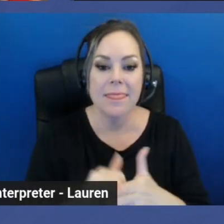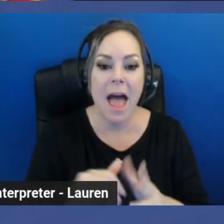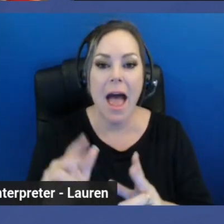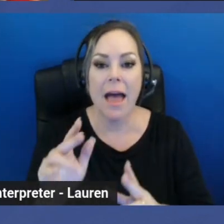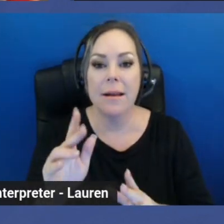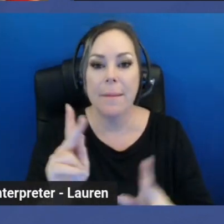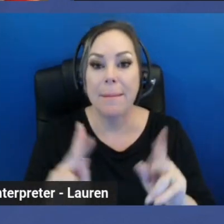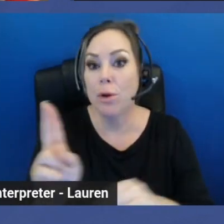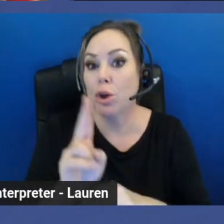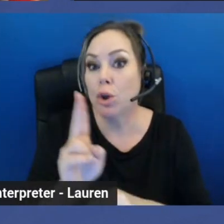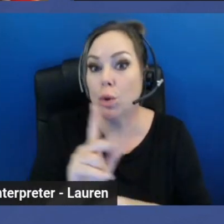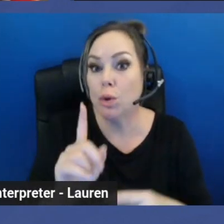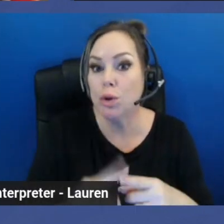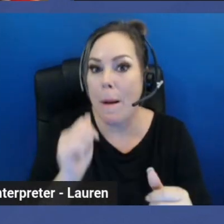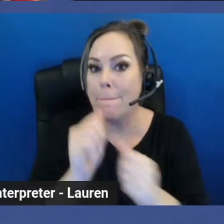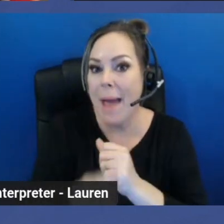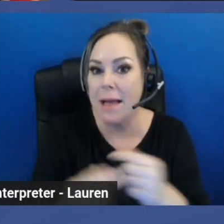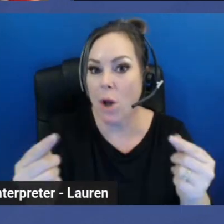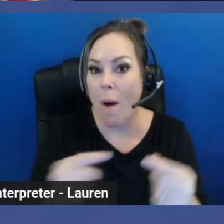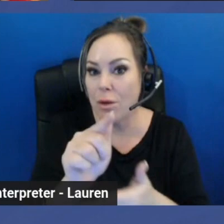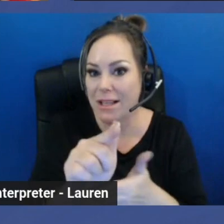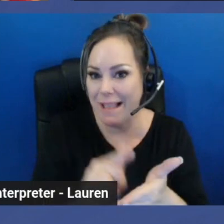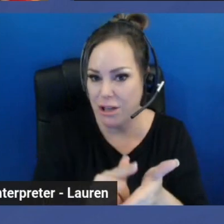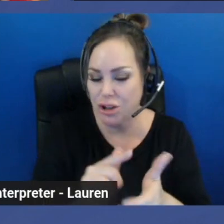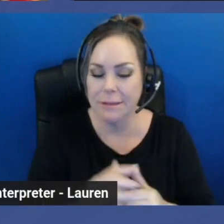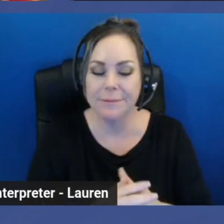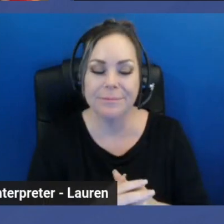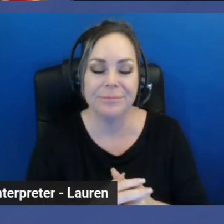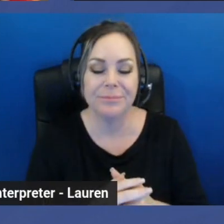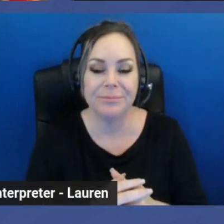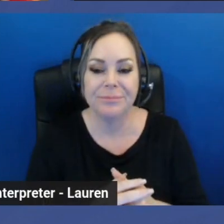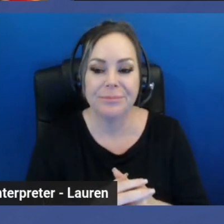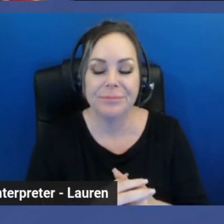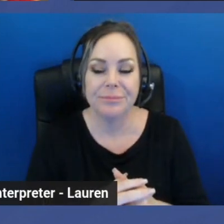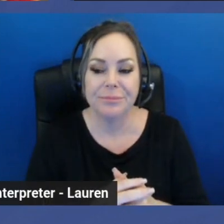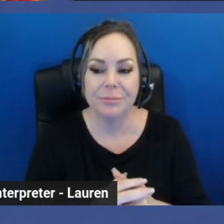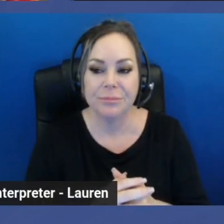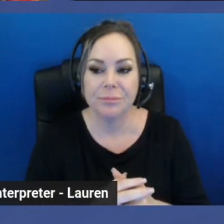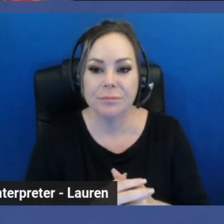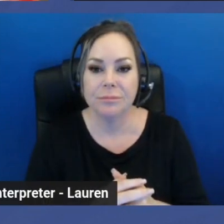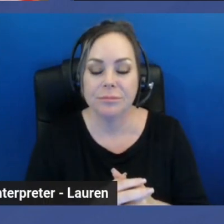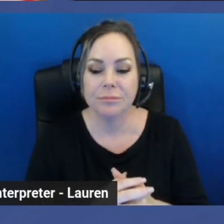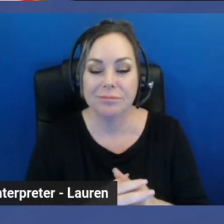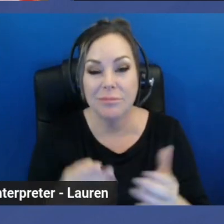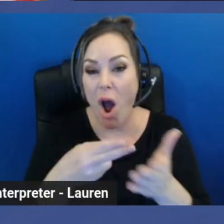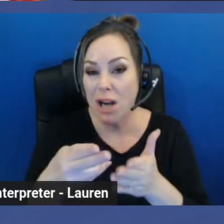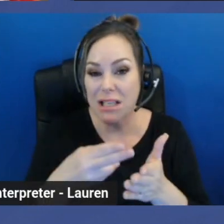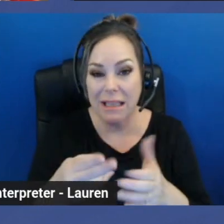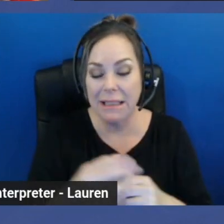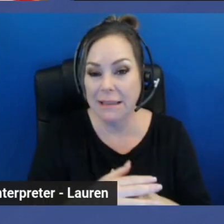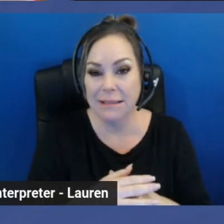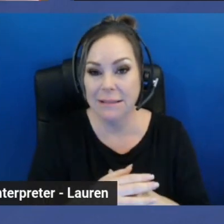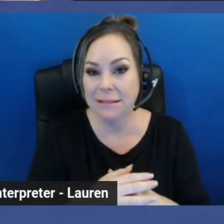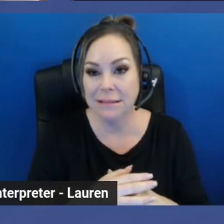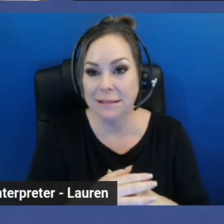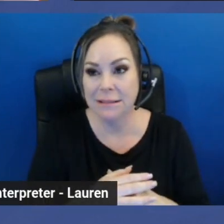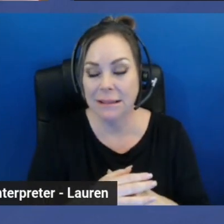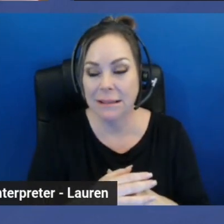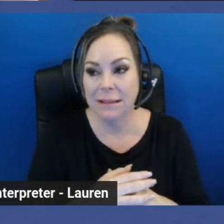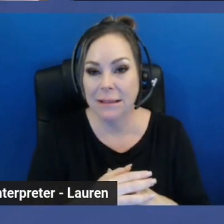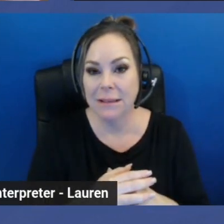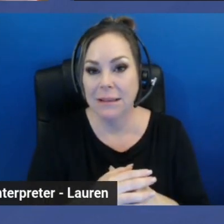kinds of harmful legislation. I honestly, I don't know